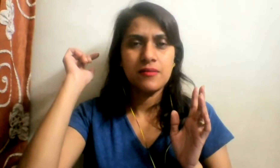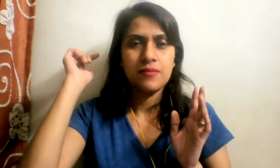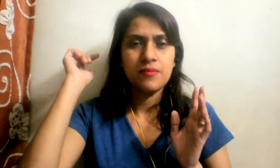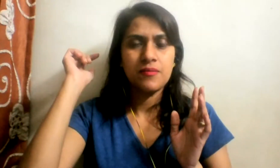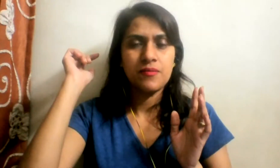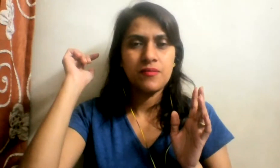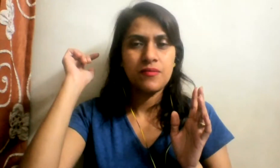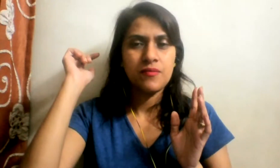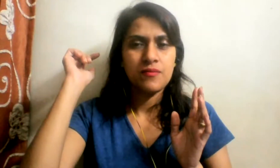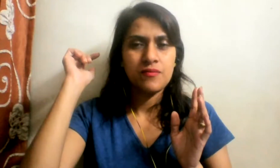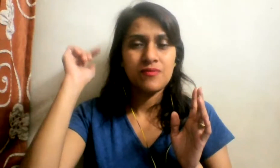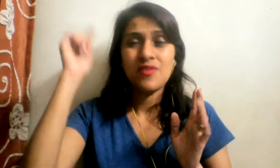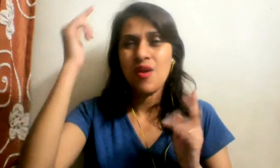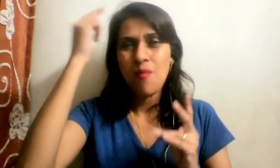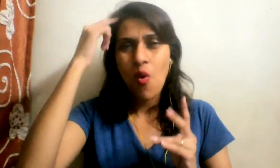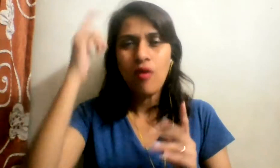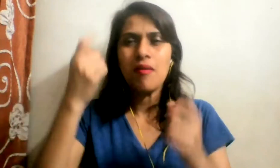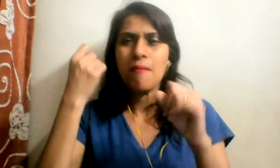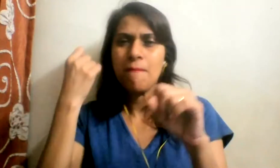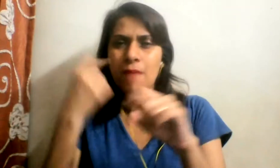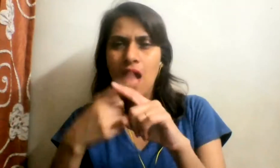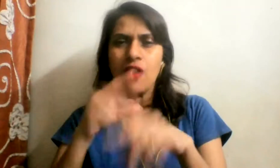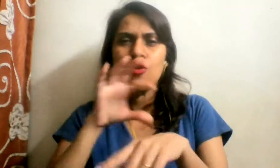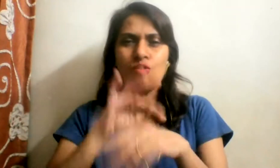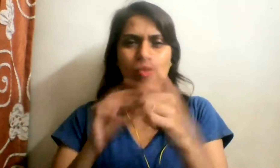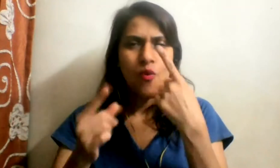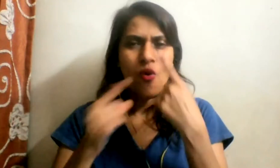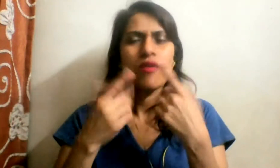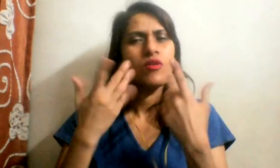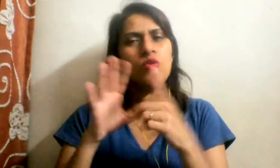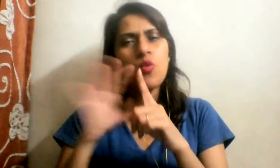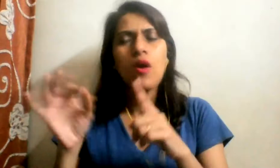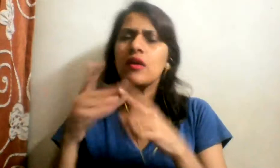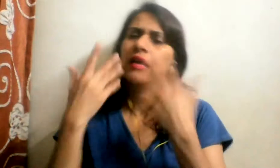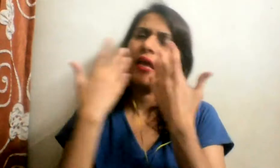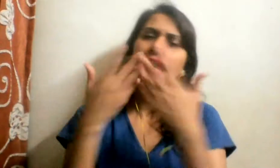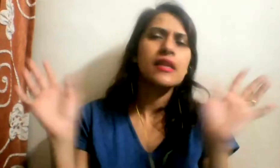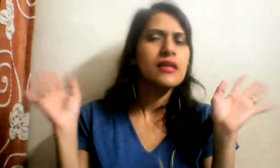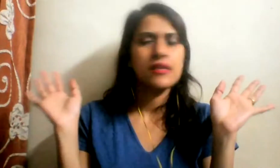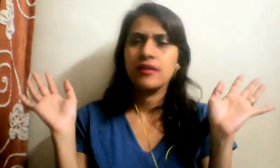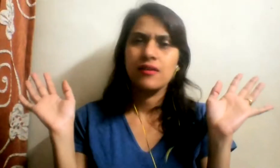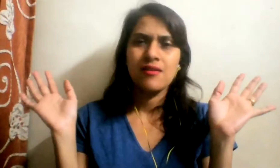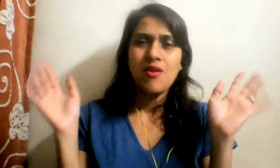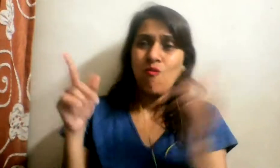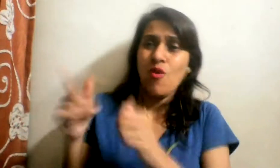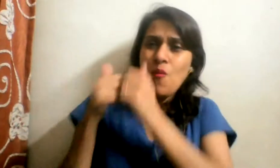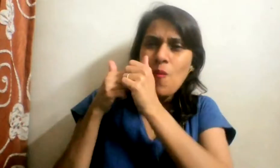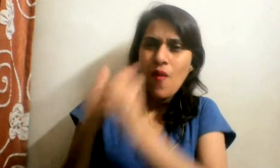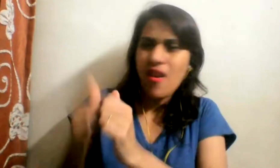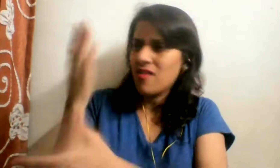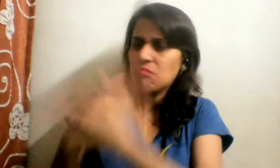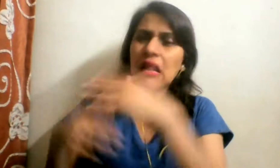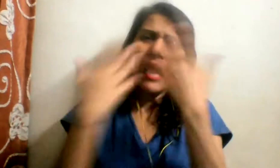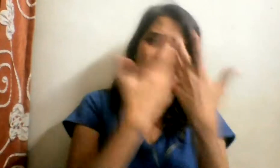for which treatment is required, and it can happen to anyone. It need not Yes. Thank you, happen with ma'am. one particular disability as such.